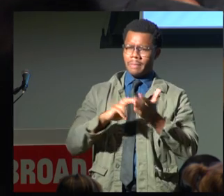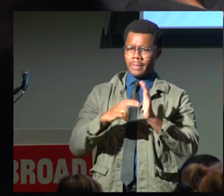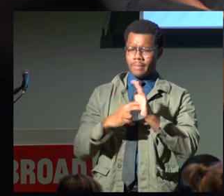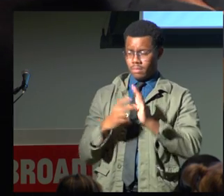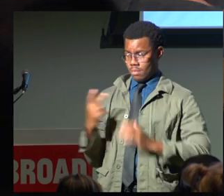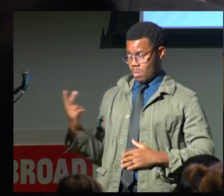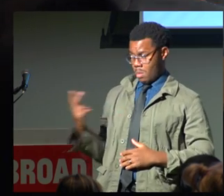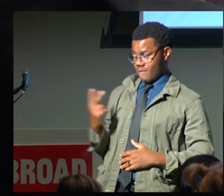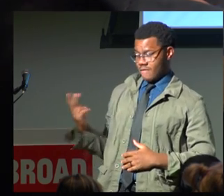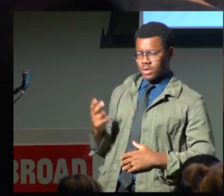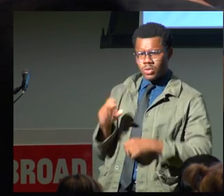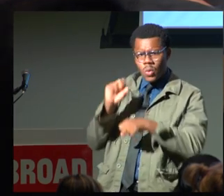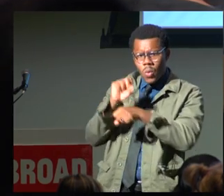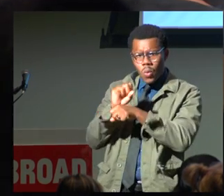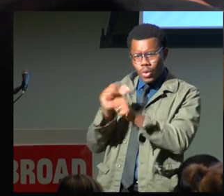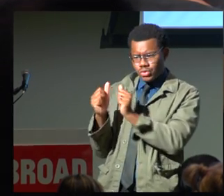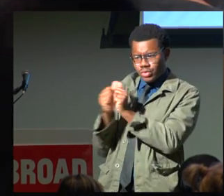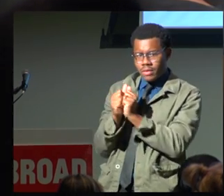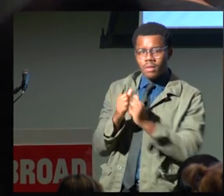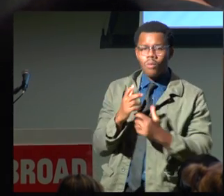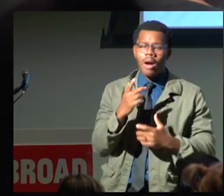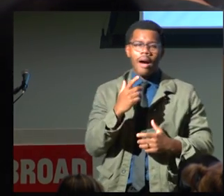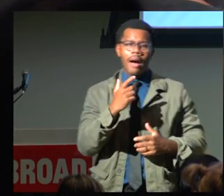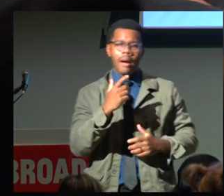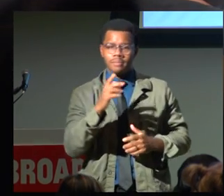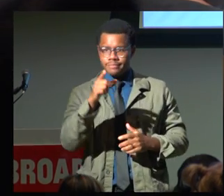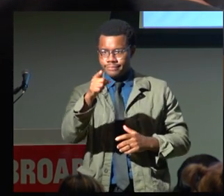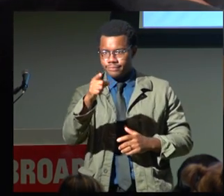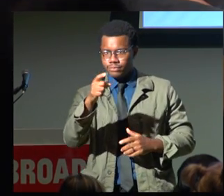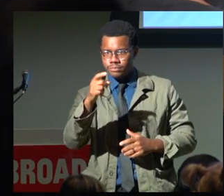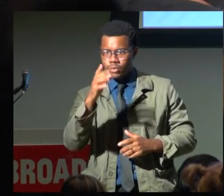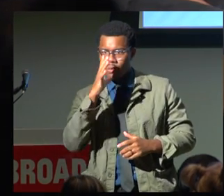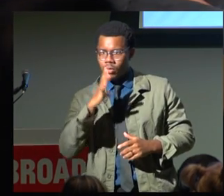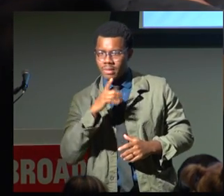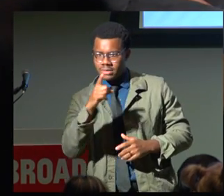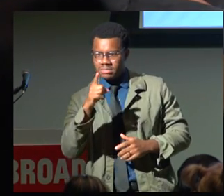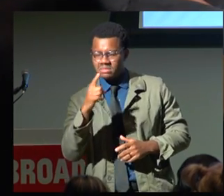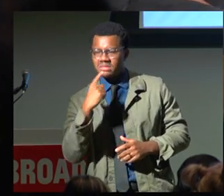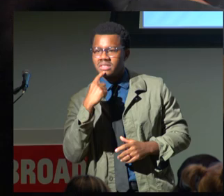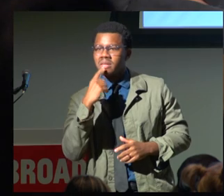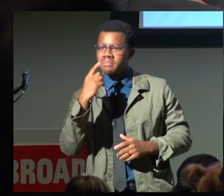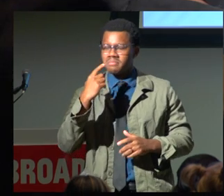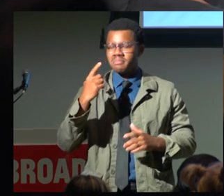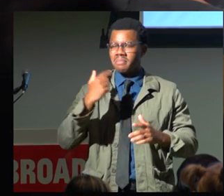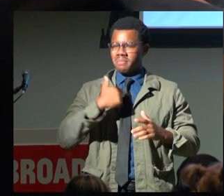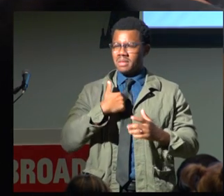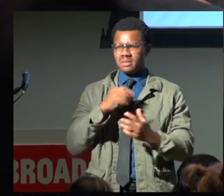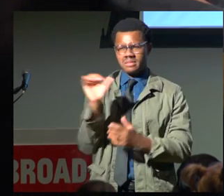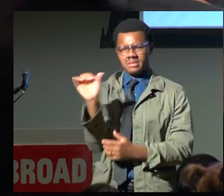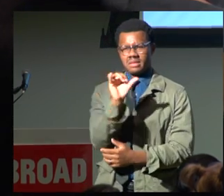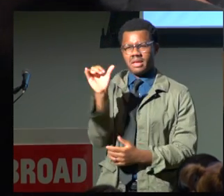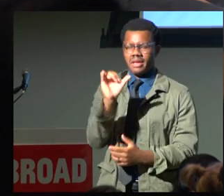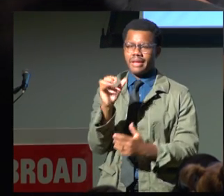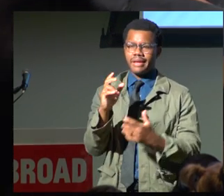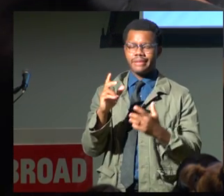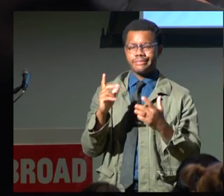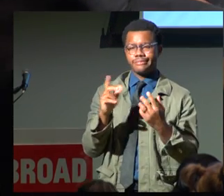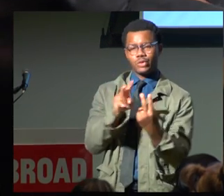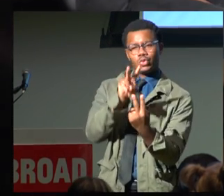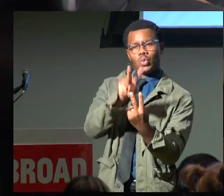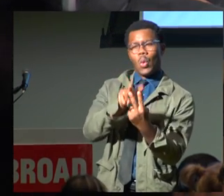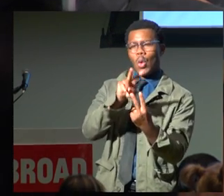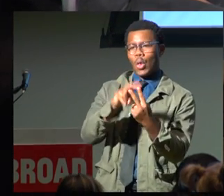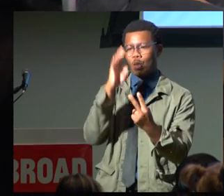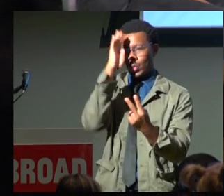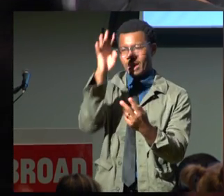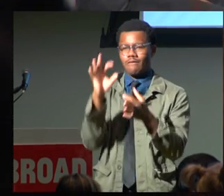work together? Yeah, I'm in a dual creative relationship. Dual creative relationship. I'm just an actor and I'm a visual artist. Oh. So seeing you guys work in